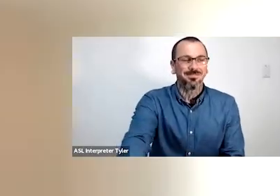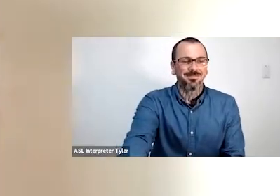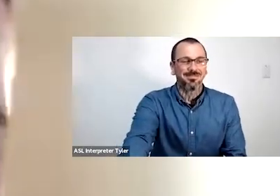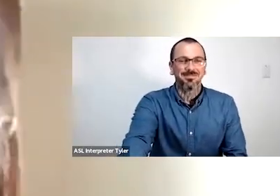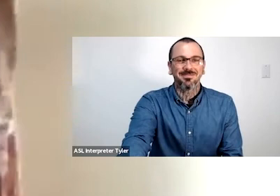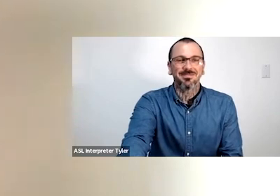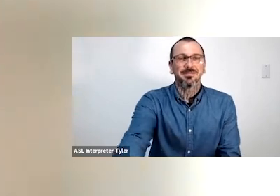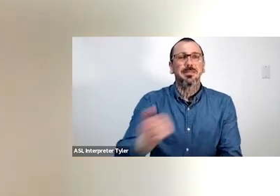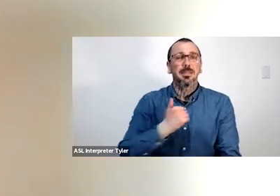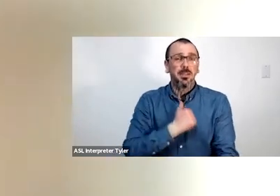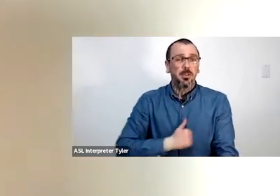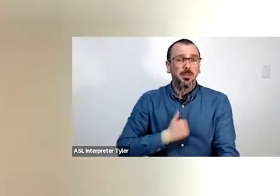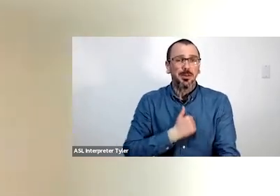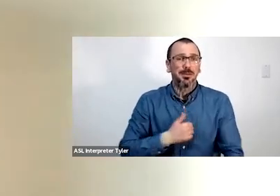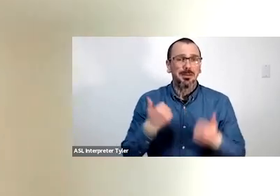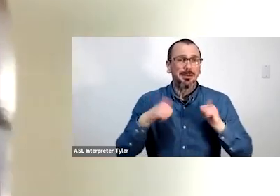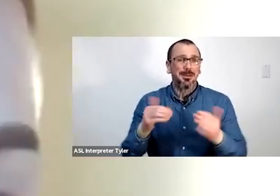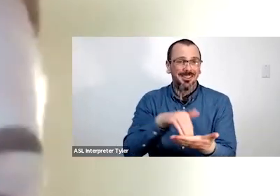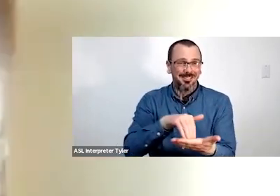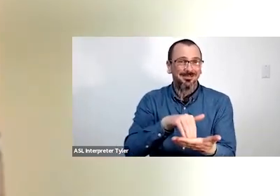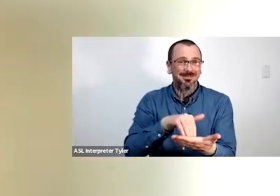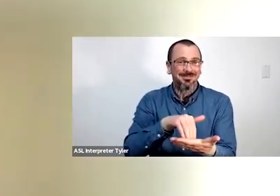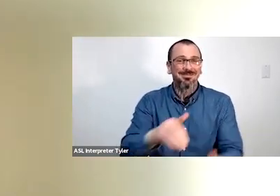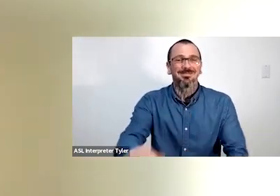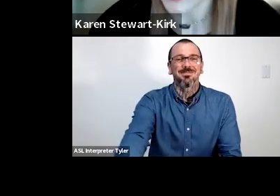My apologies. Let me try that again.